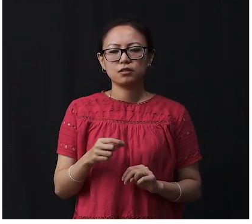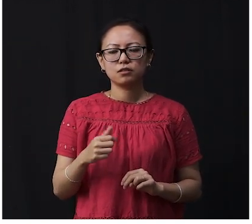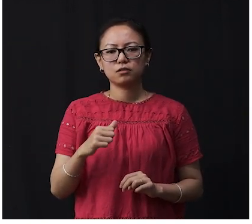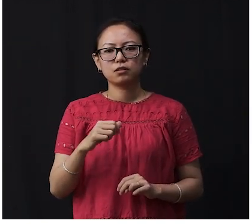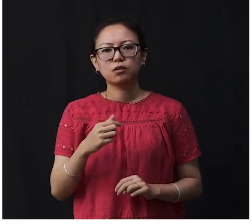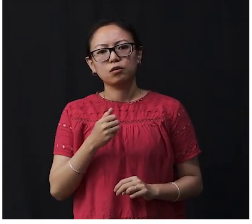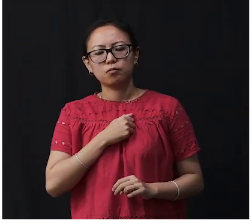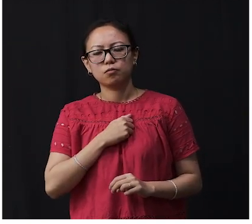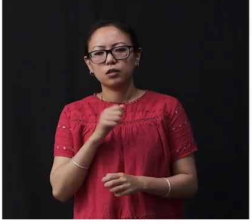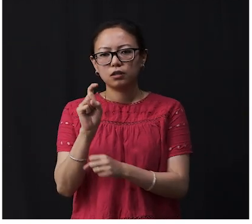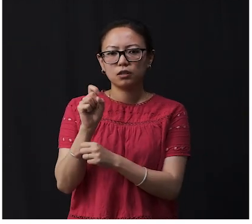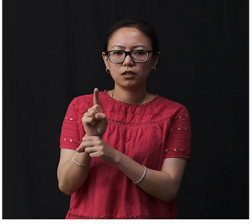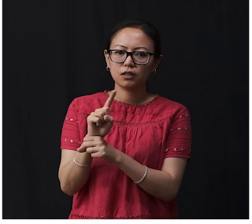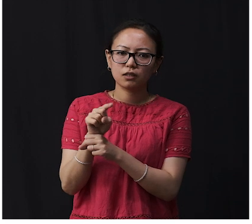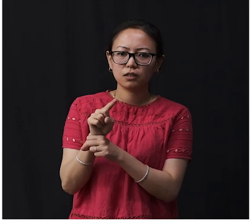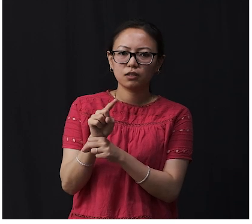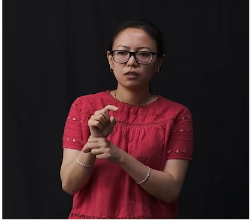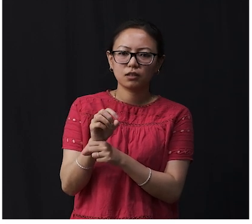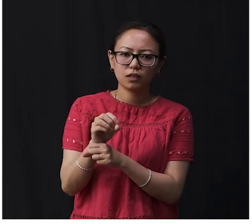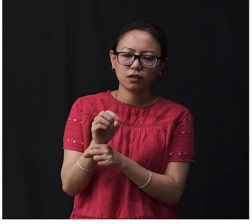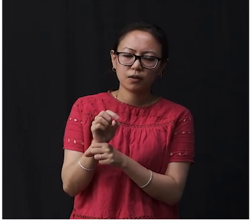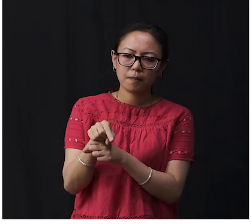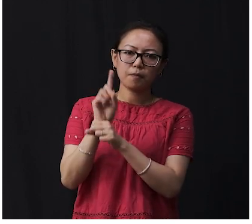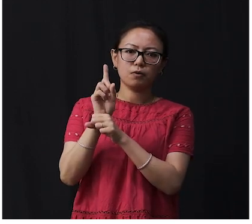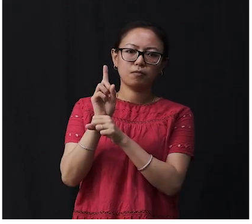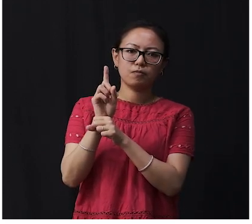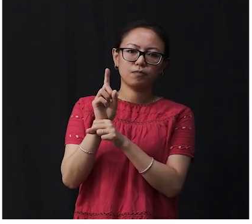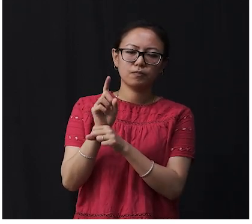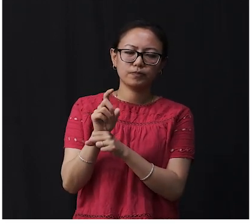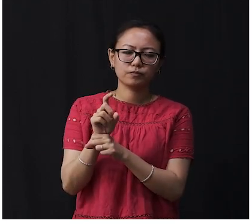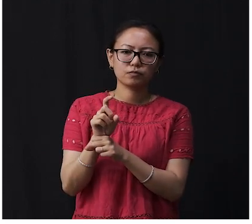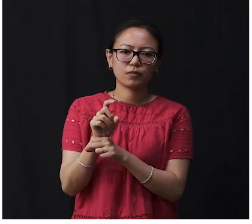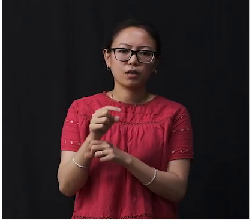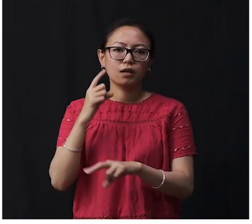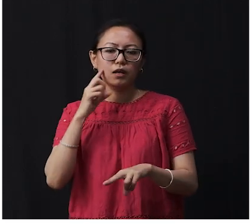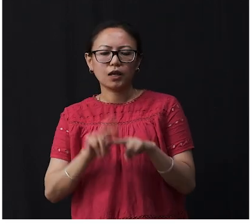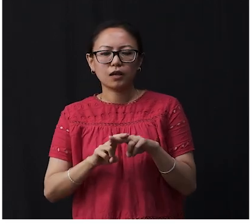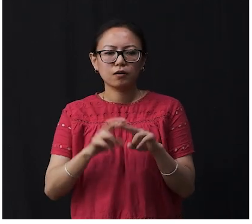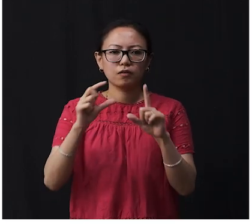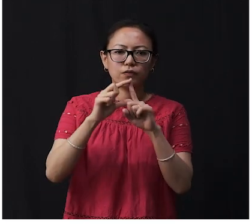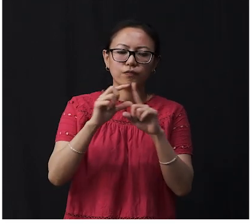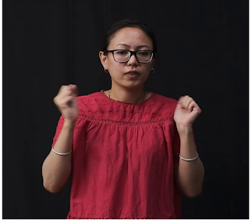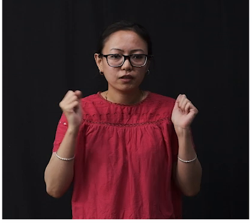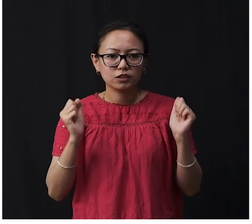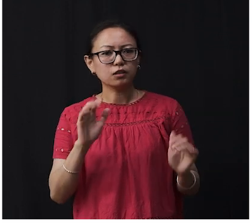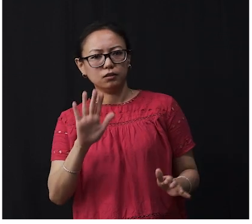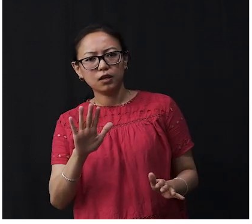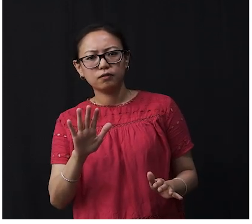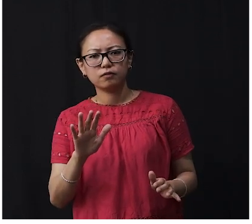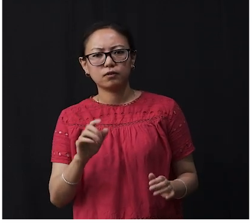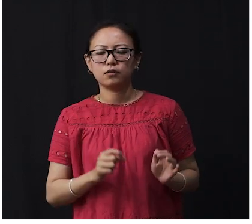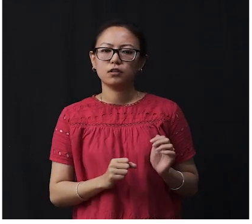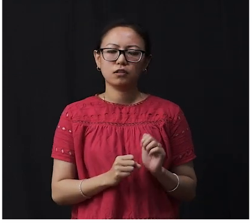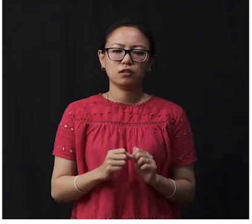will put up my tail in order to give a sign that there is danger somewhere. So when you see